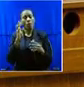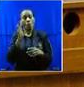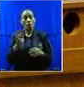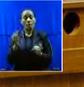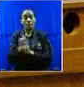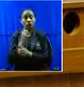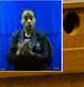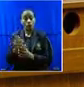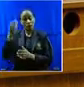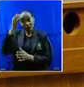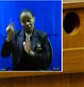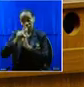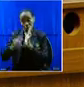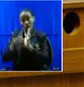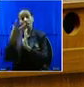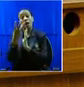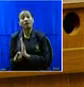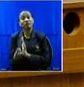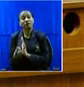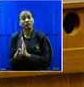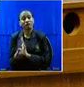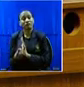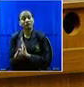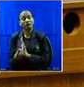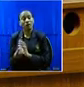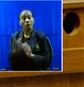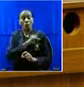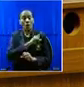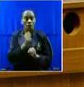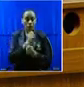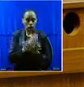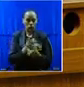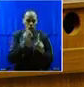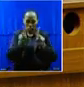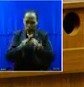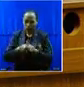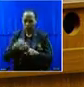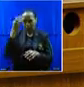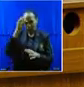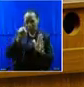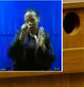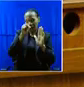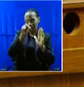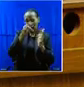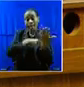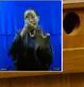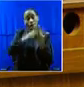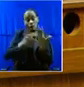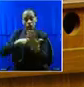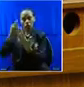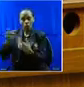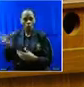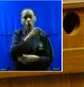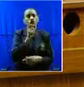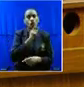policies to ensure that all public infrastructure projects use locally made